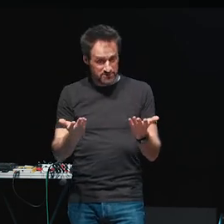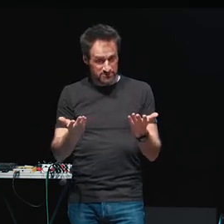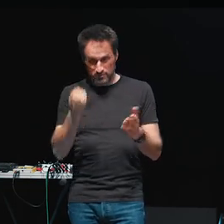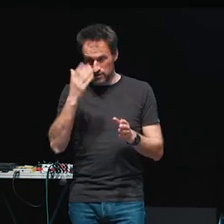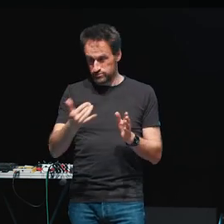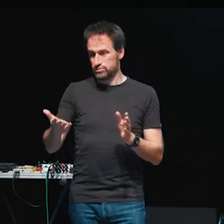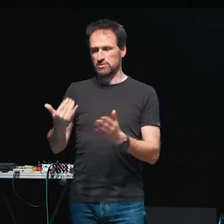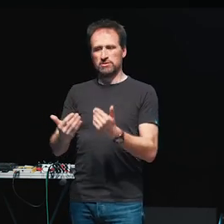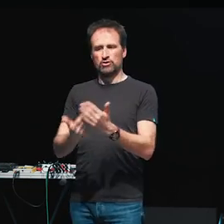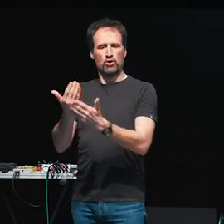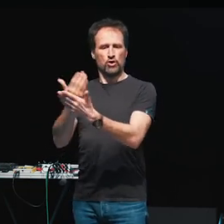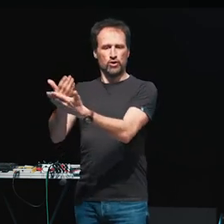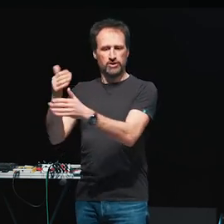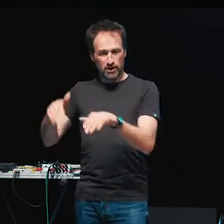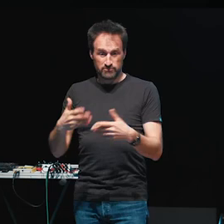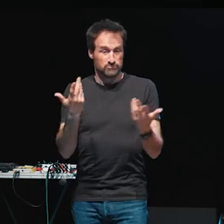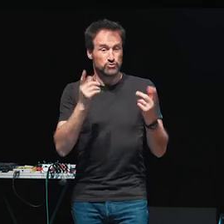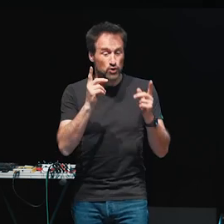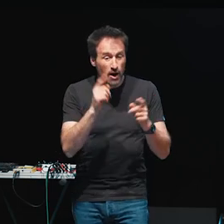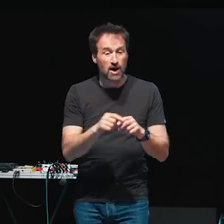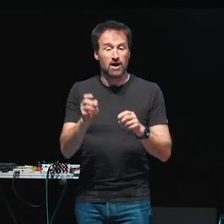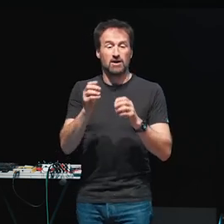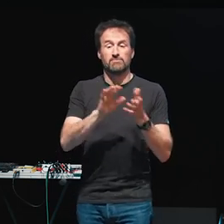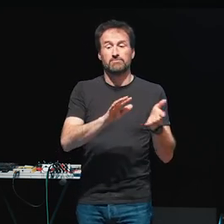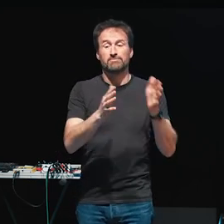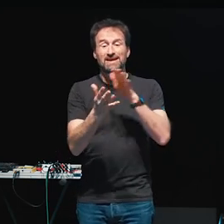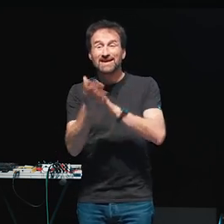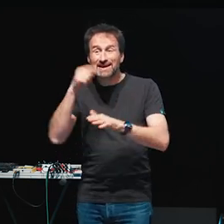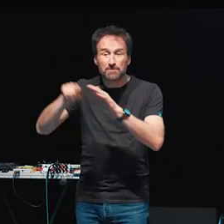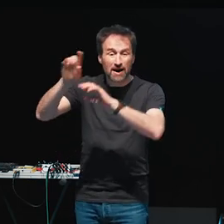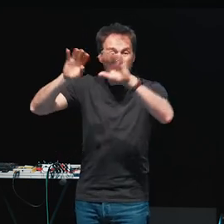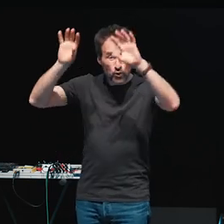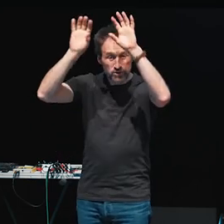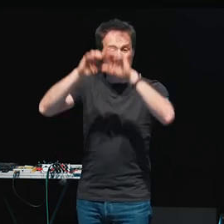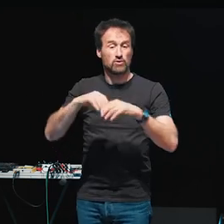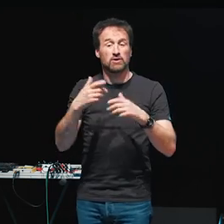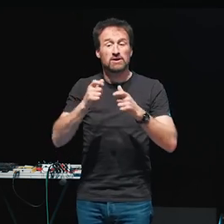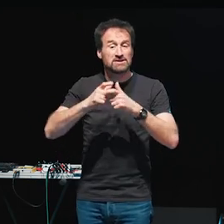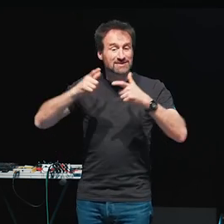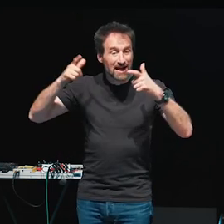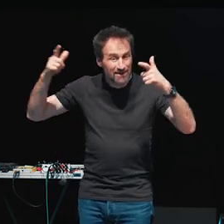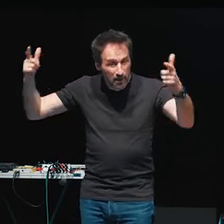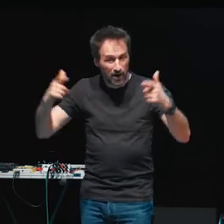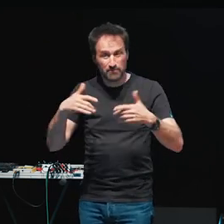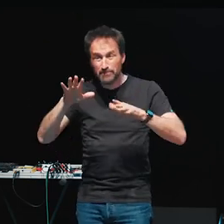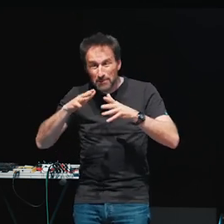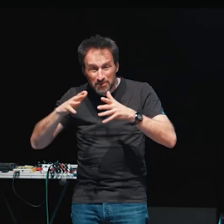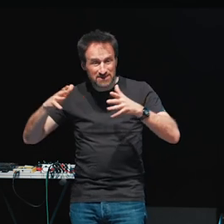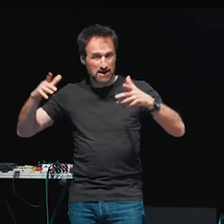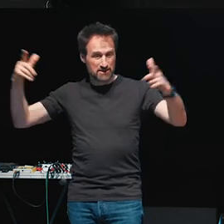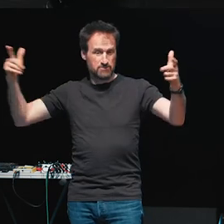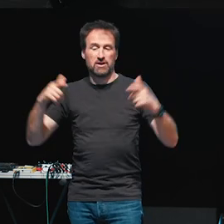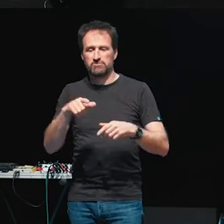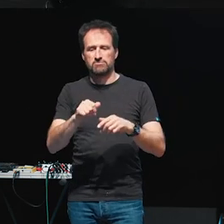in addition to migrating to the cloud, they were also looking at more scalable ways to build their applications and to